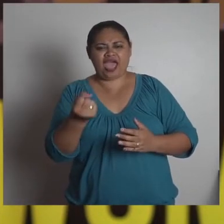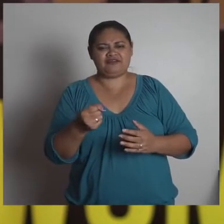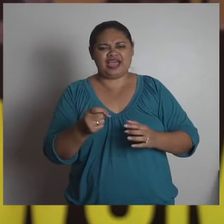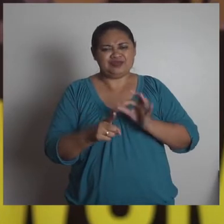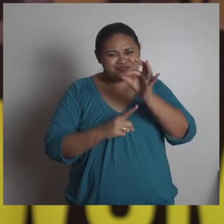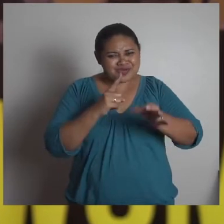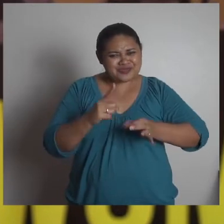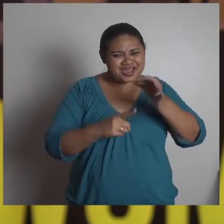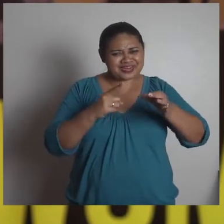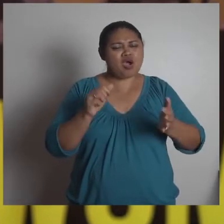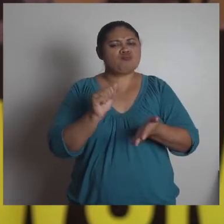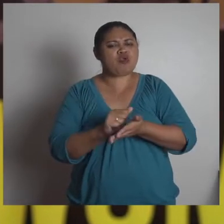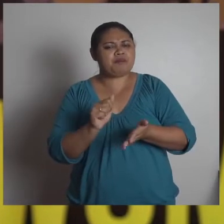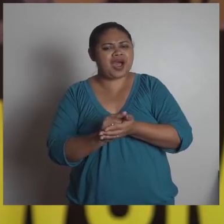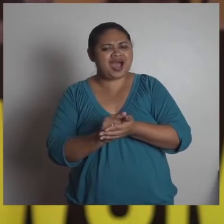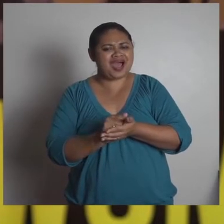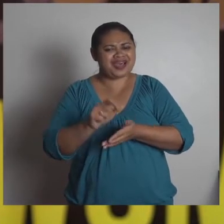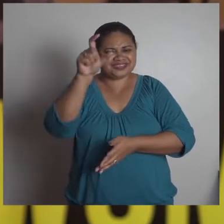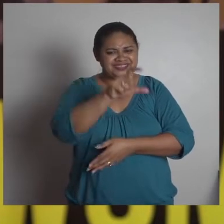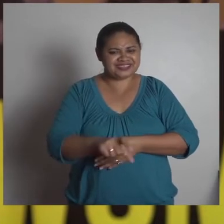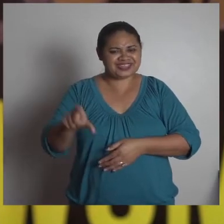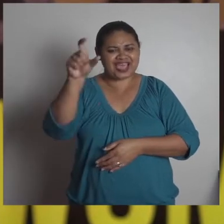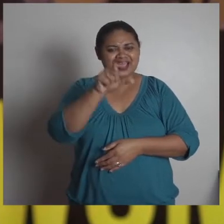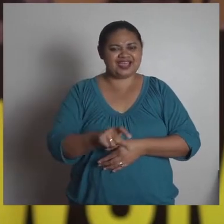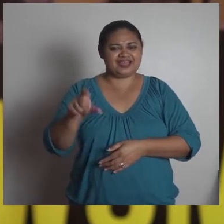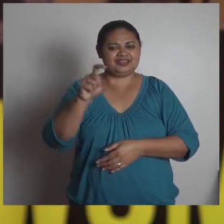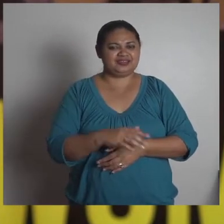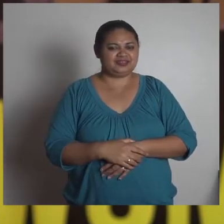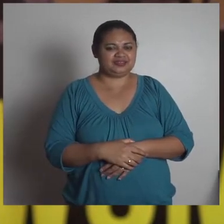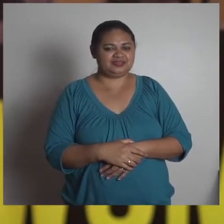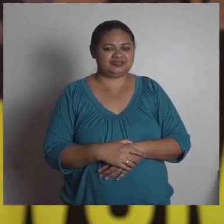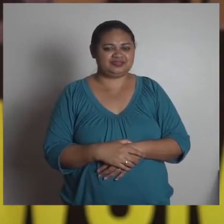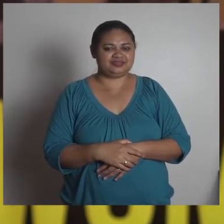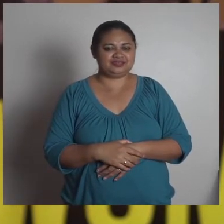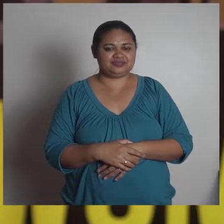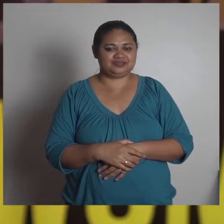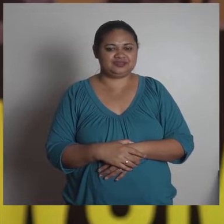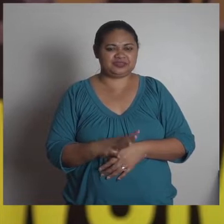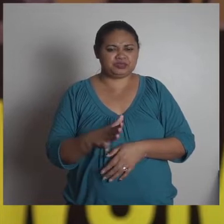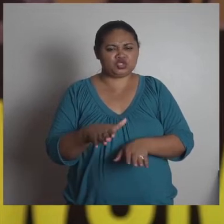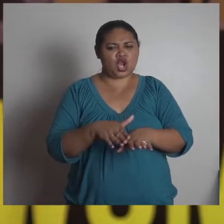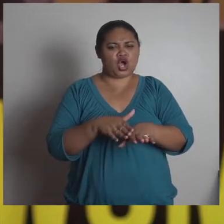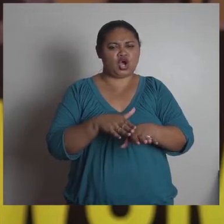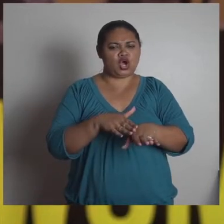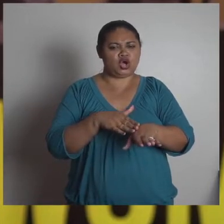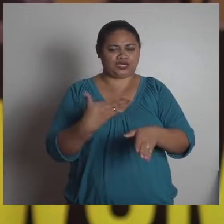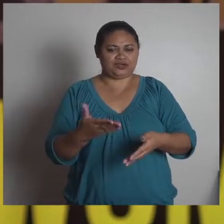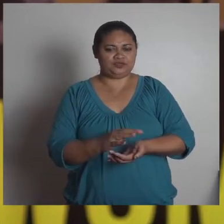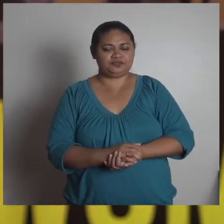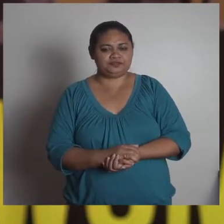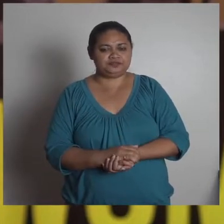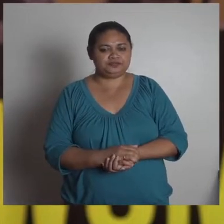who are menstruating going to get through their monthly cycle without that? Sorry, it doesn't seem to be moving, Ben. I think